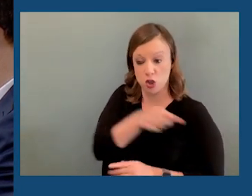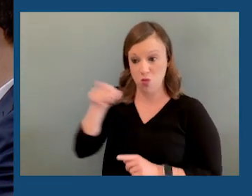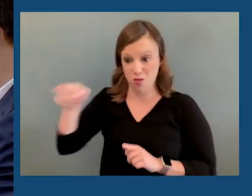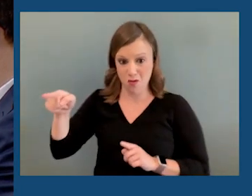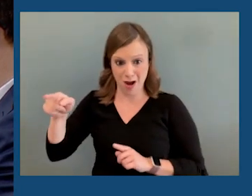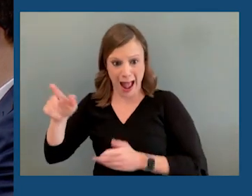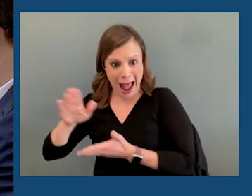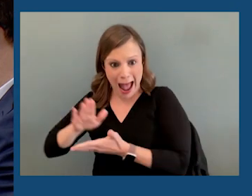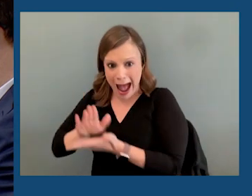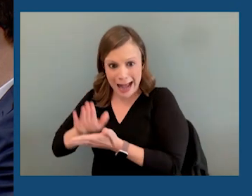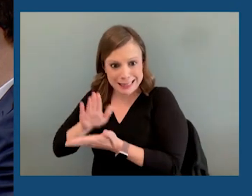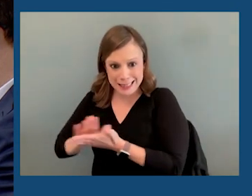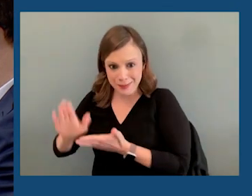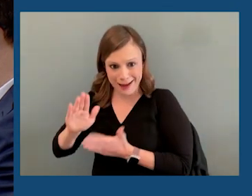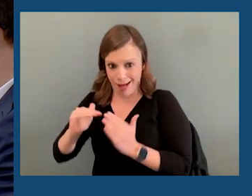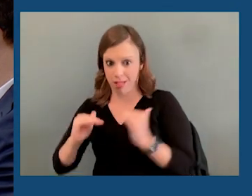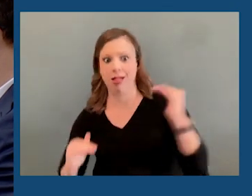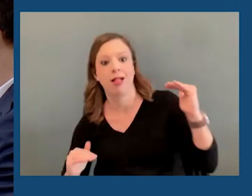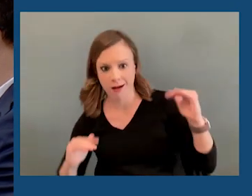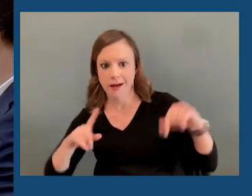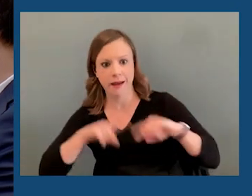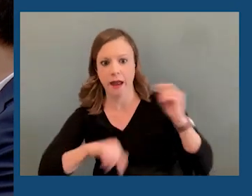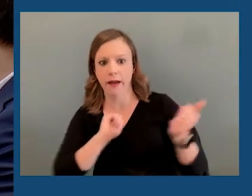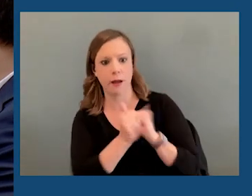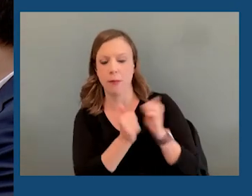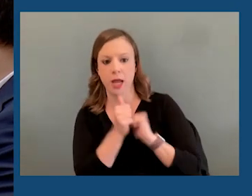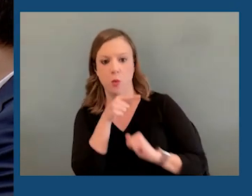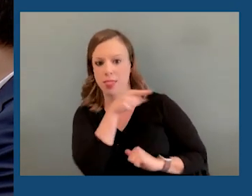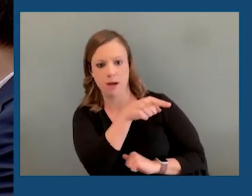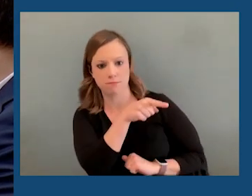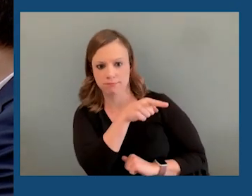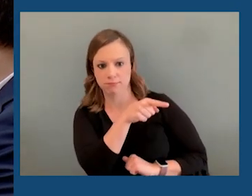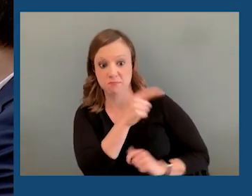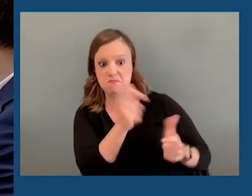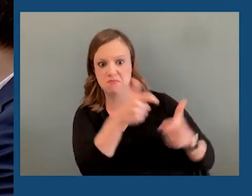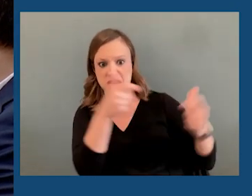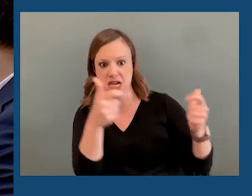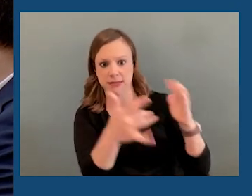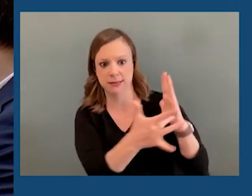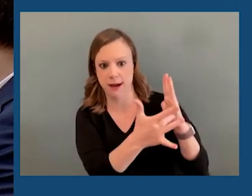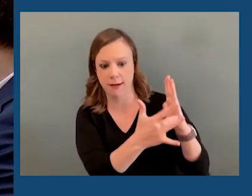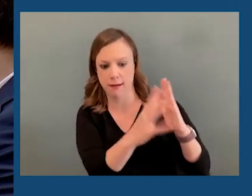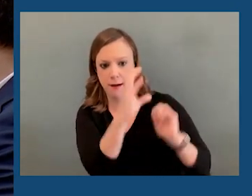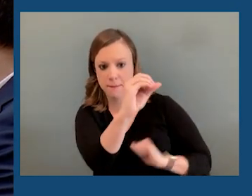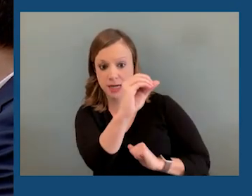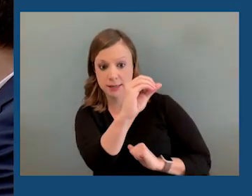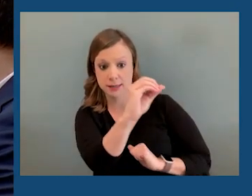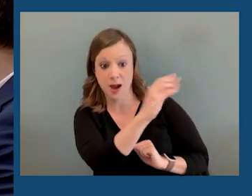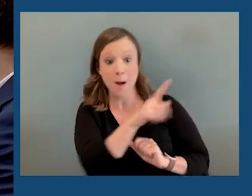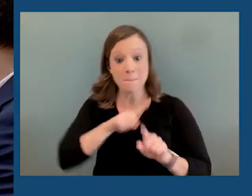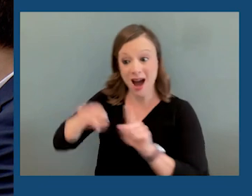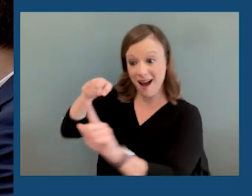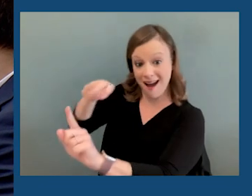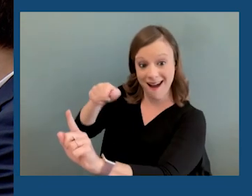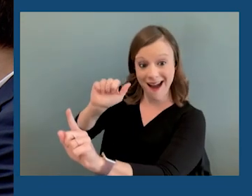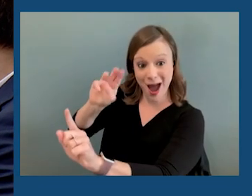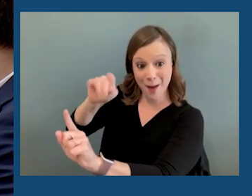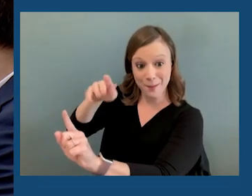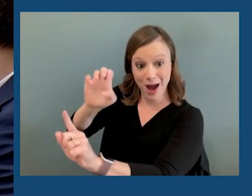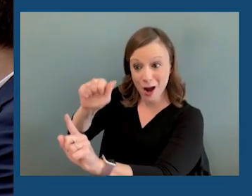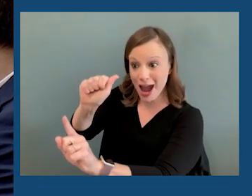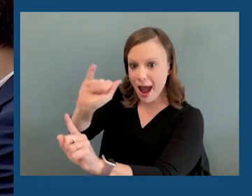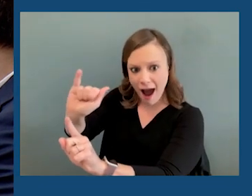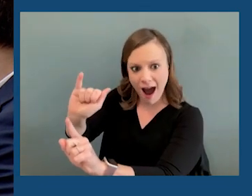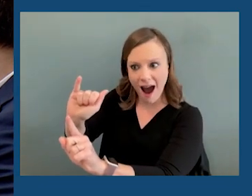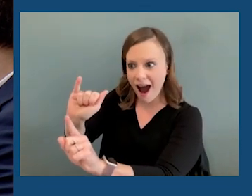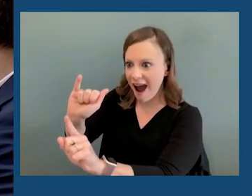to compete with the big tech companies. Empire AI is going to give us a chance to